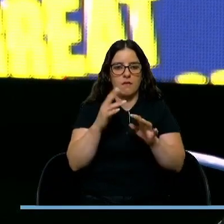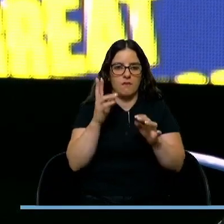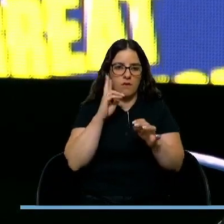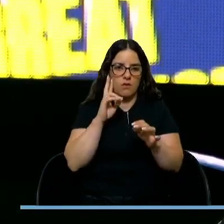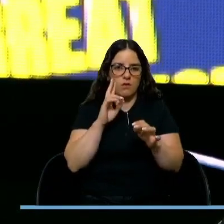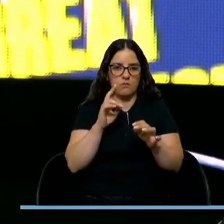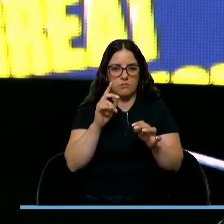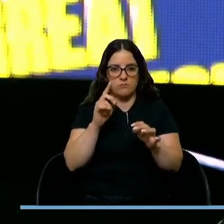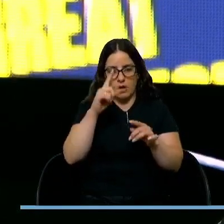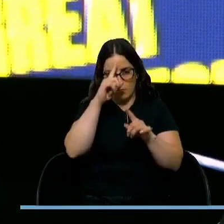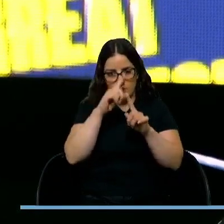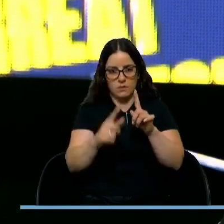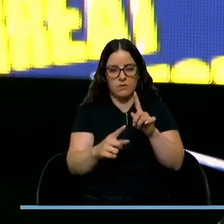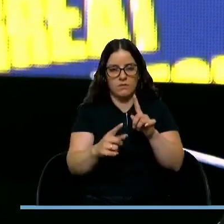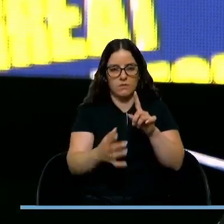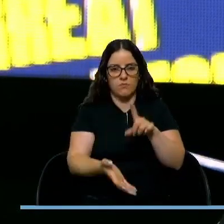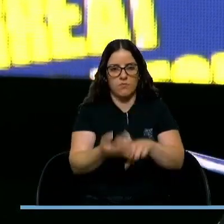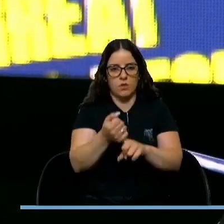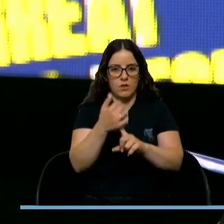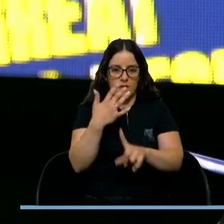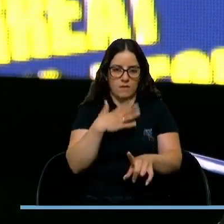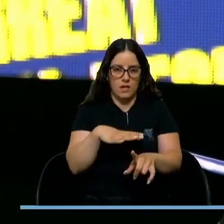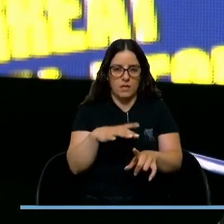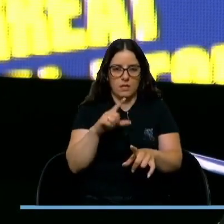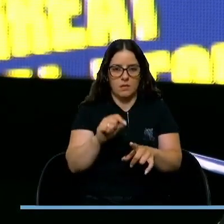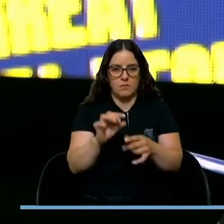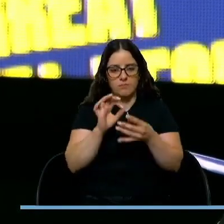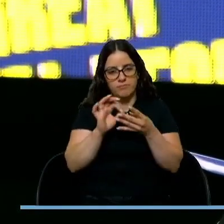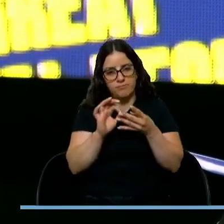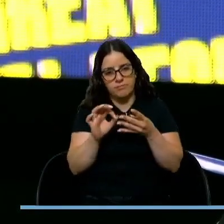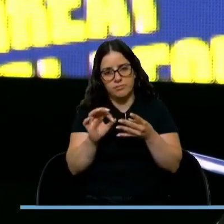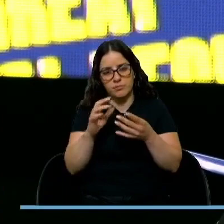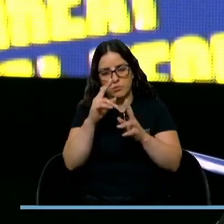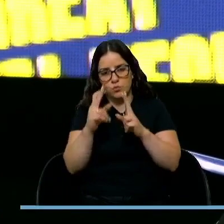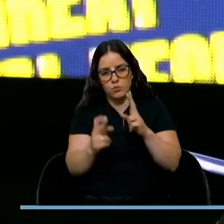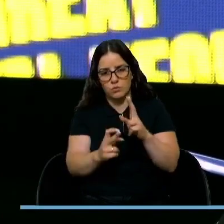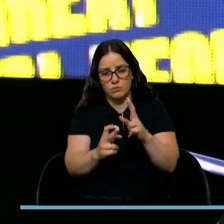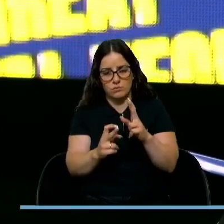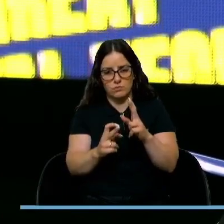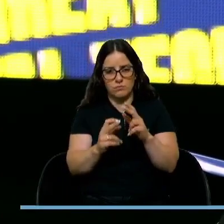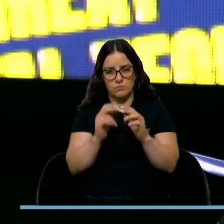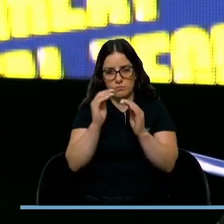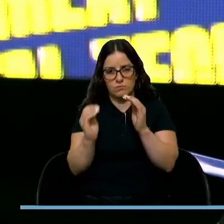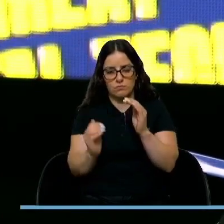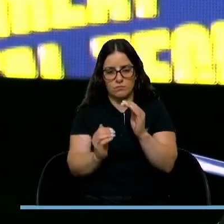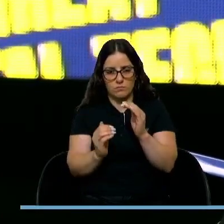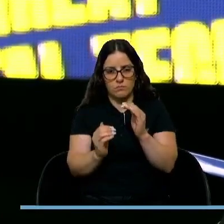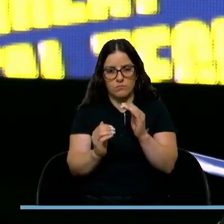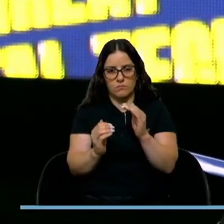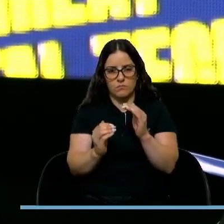value chain so that we may attain our objectives and targets to reduce